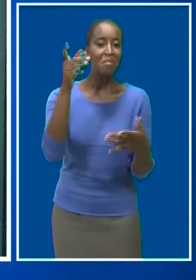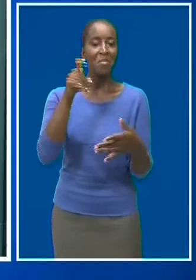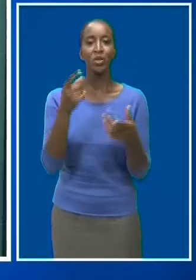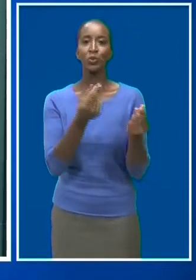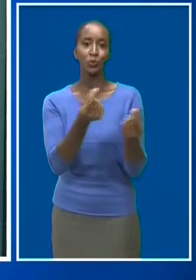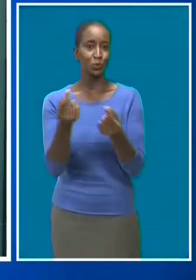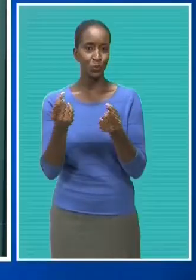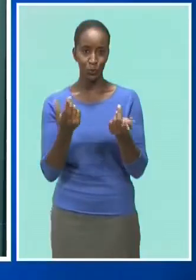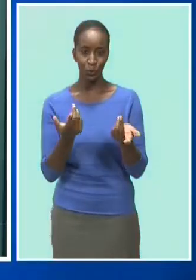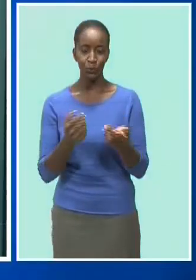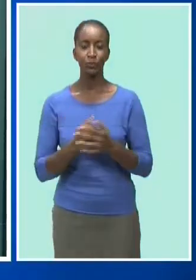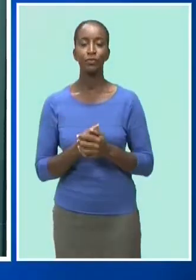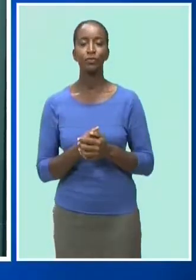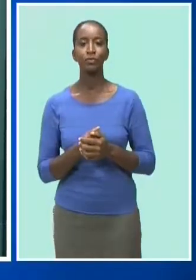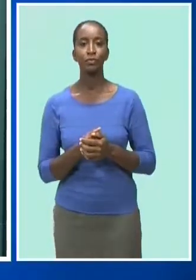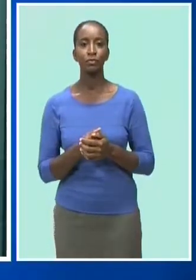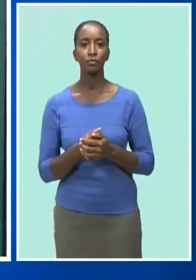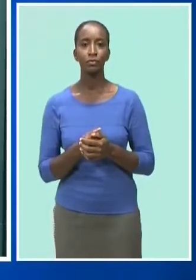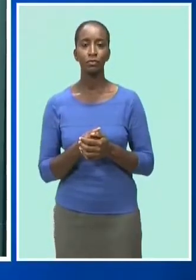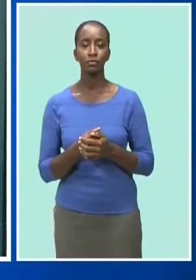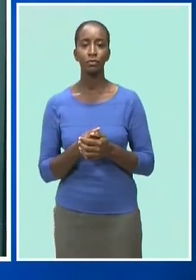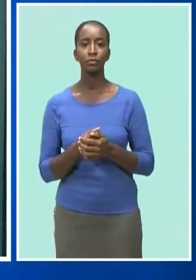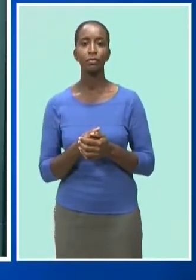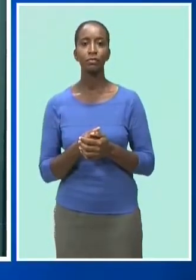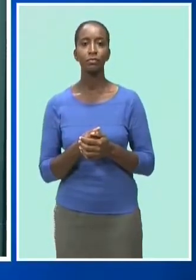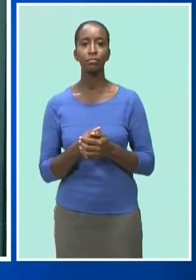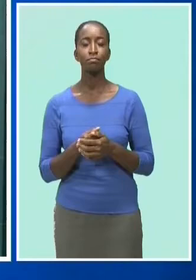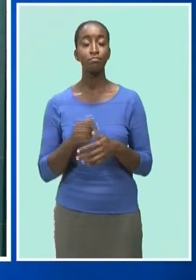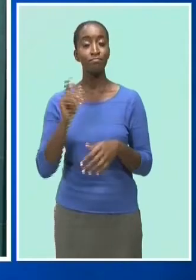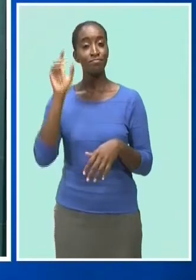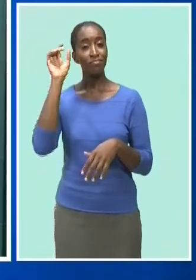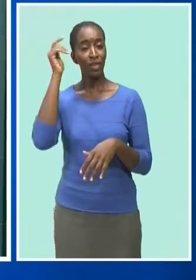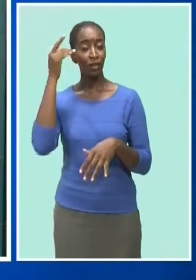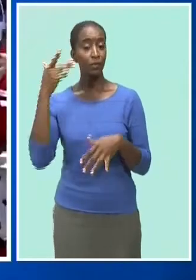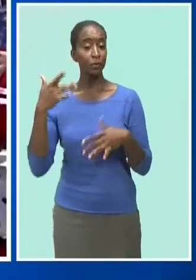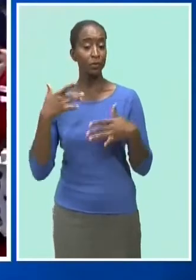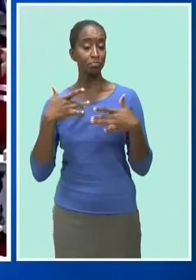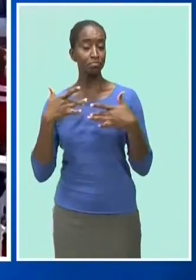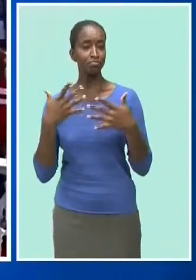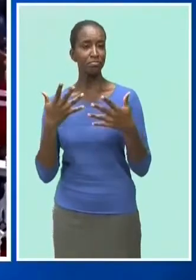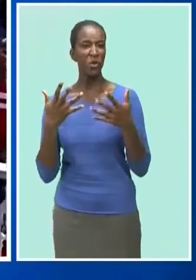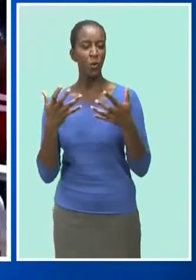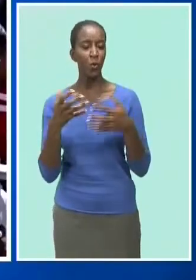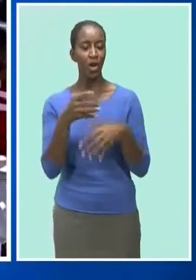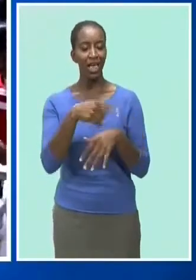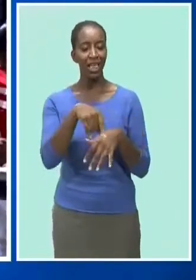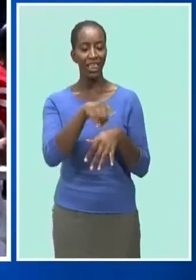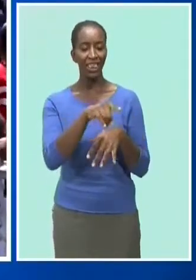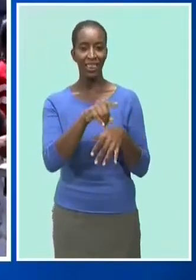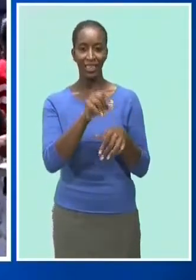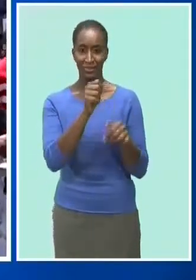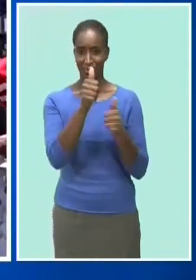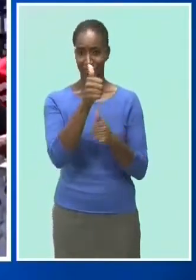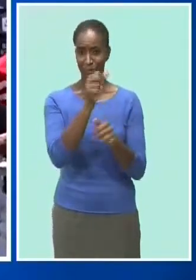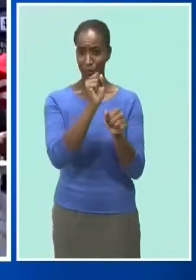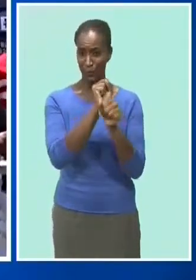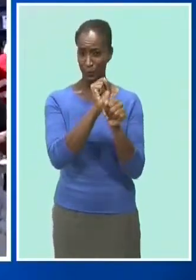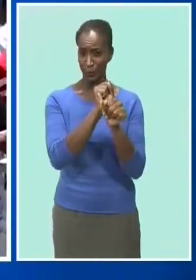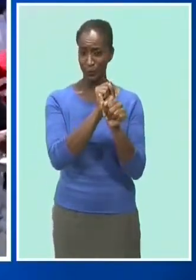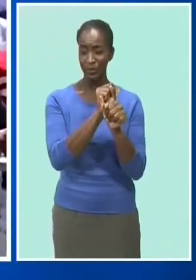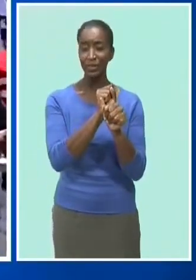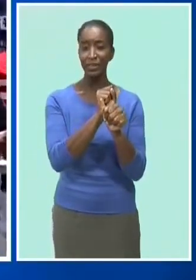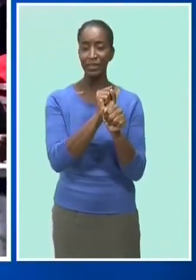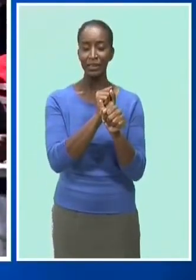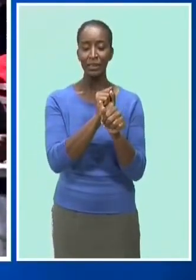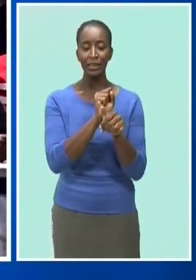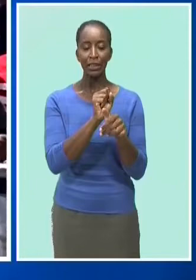servants. Additionally, it was noted too that government is very concerned that public servants enjoy a quality of life that is consistent with a nation on